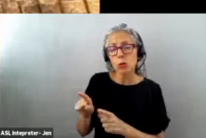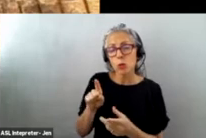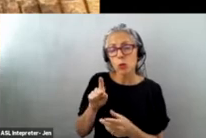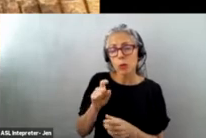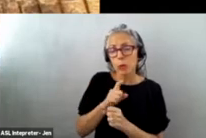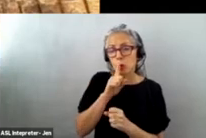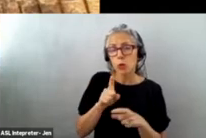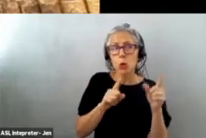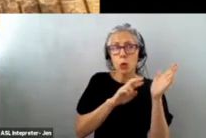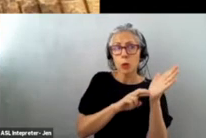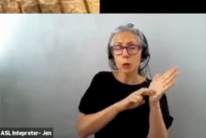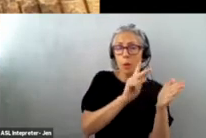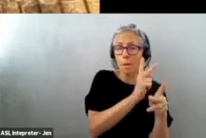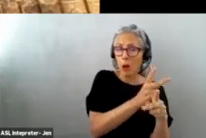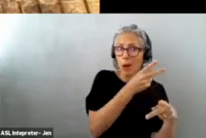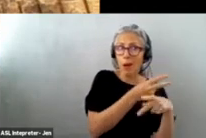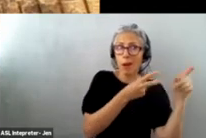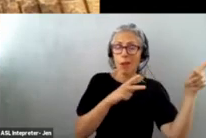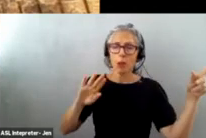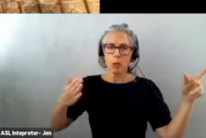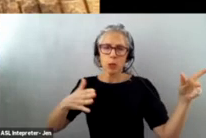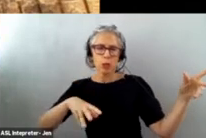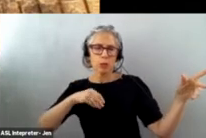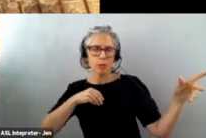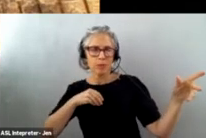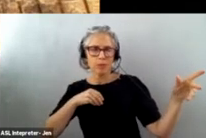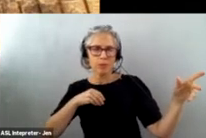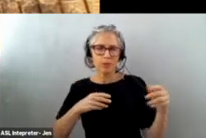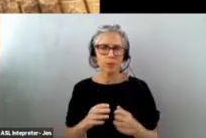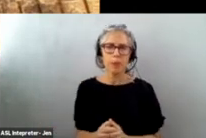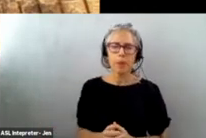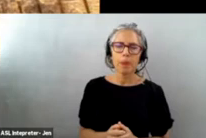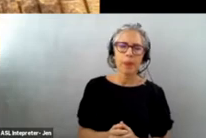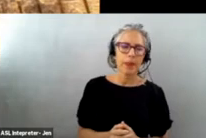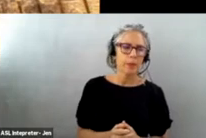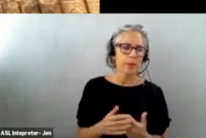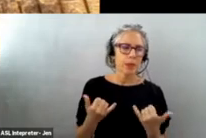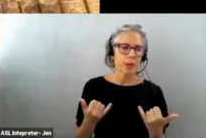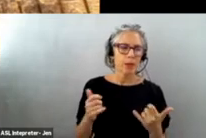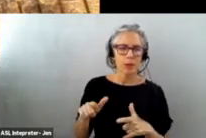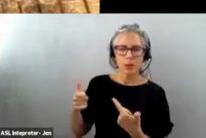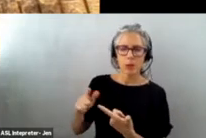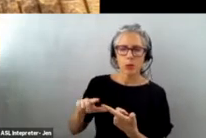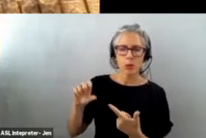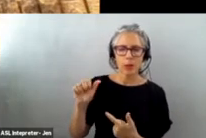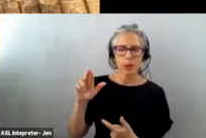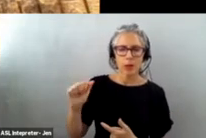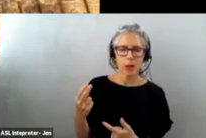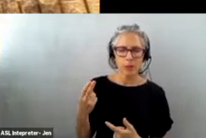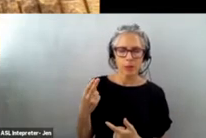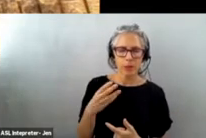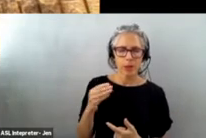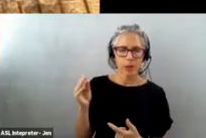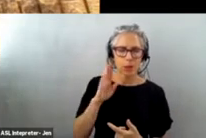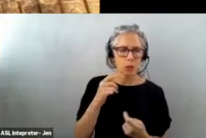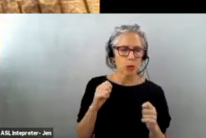the communities that they're actually being developed to serve. So with that, I'm going to turn over to Sarah, and I'm going to